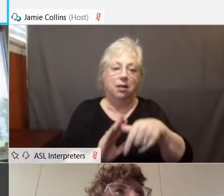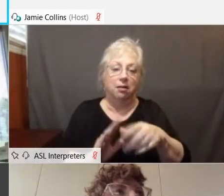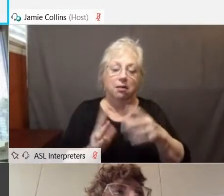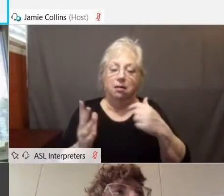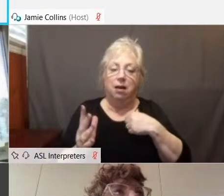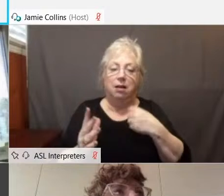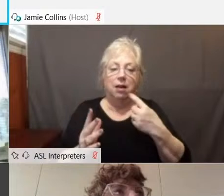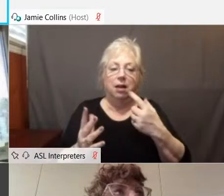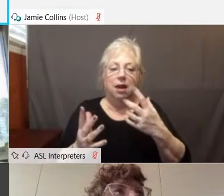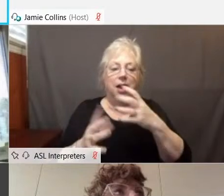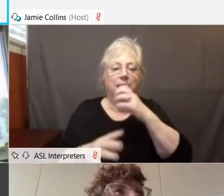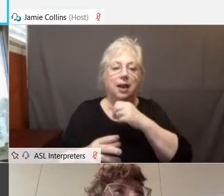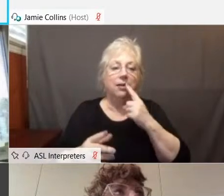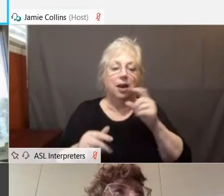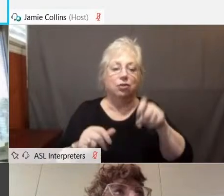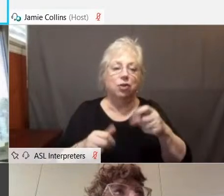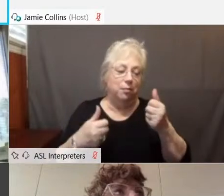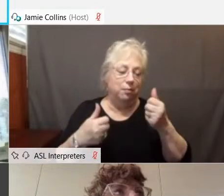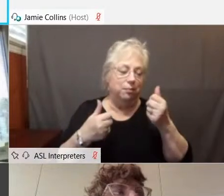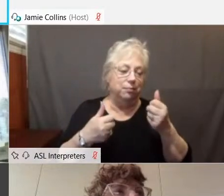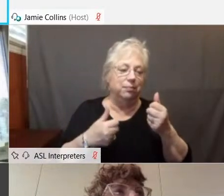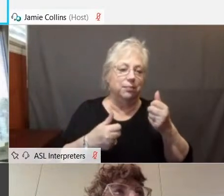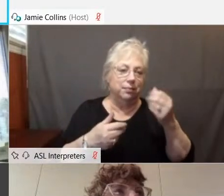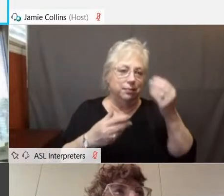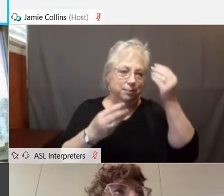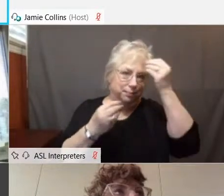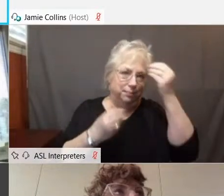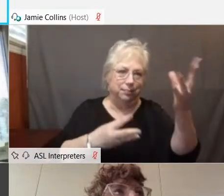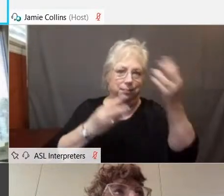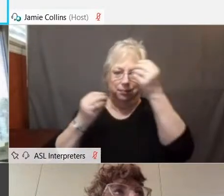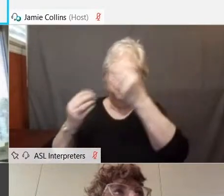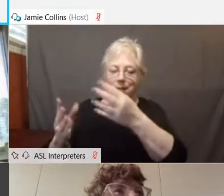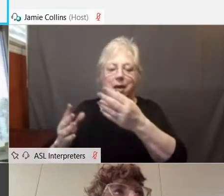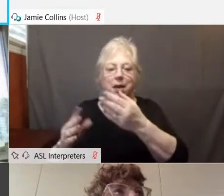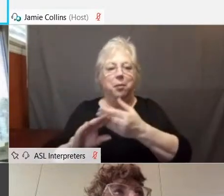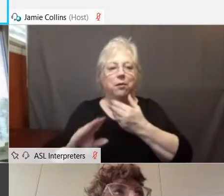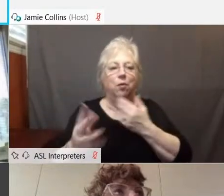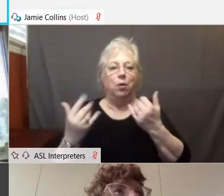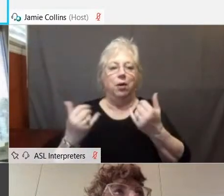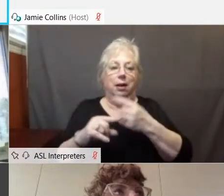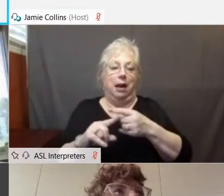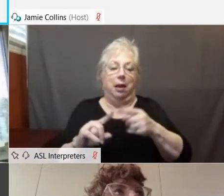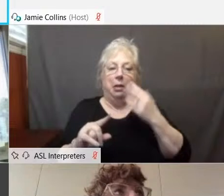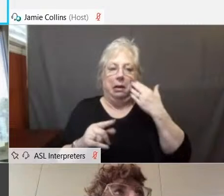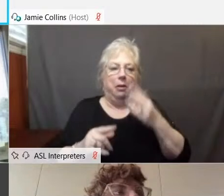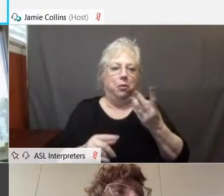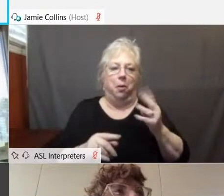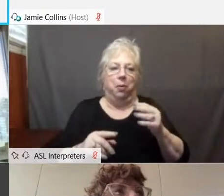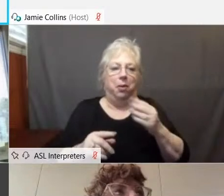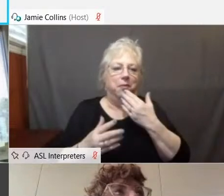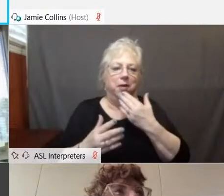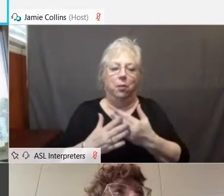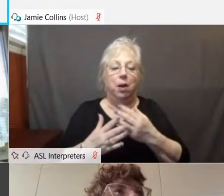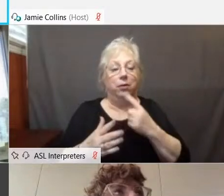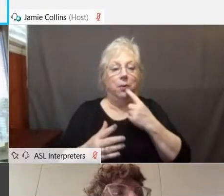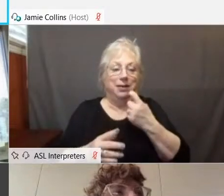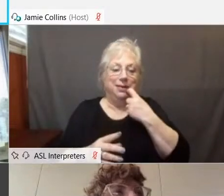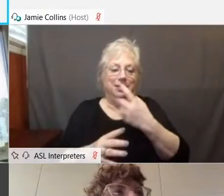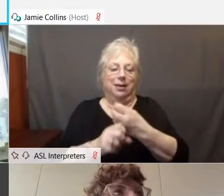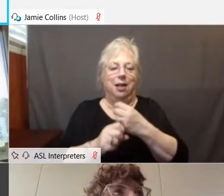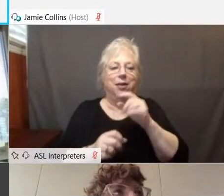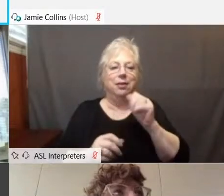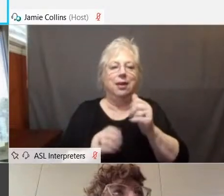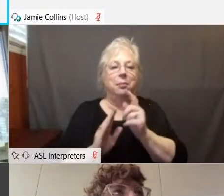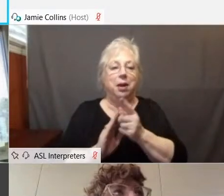I guess I should have brought it to their attention before today, but I don't know them that well, so I just got this, 10 minutes ago, so I'm